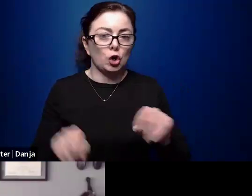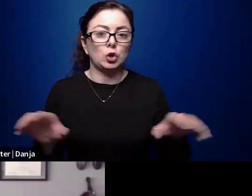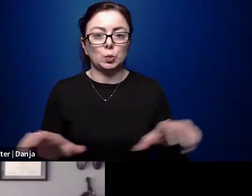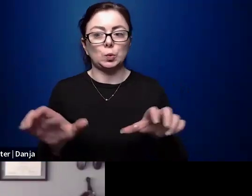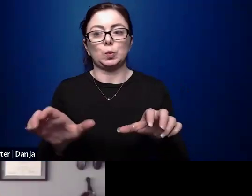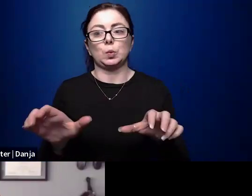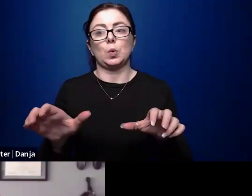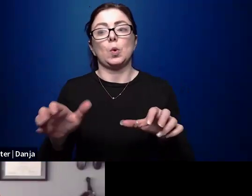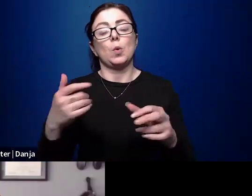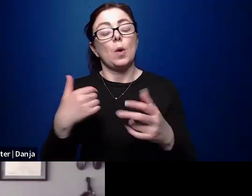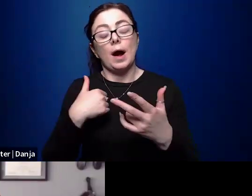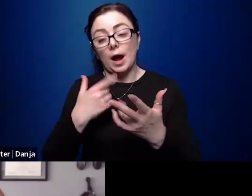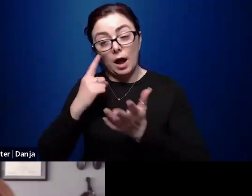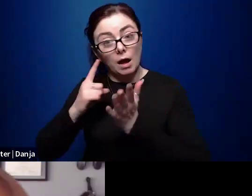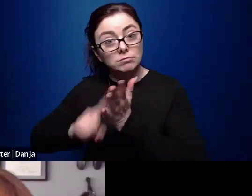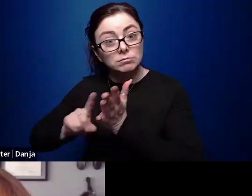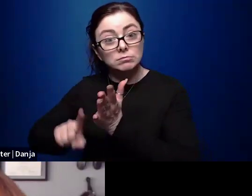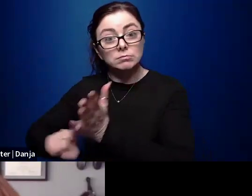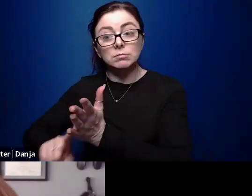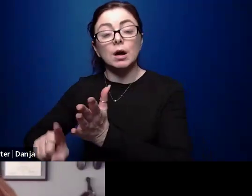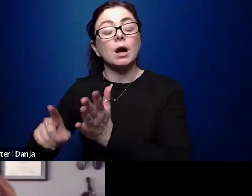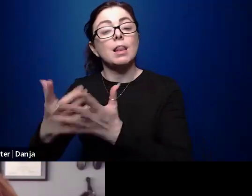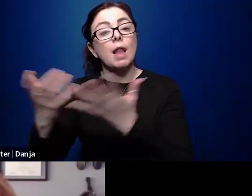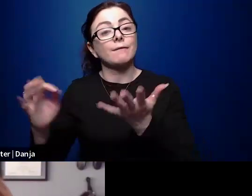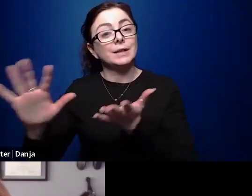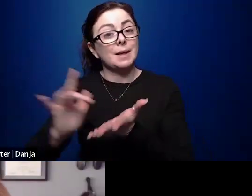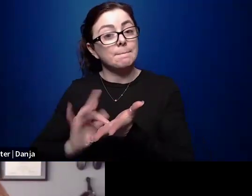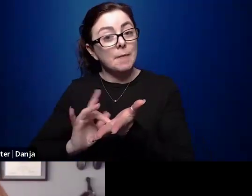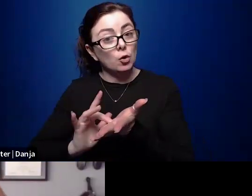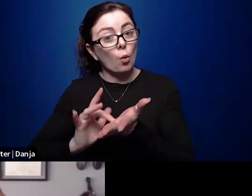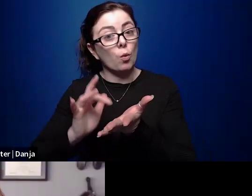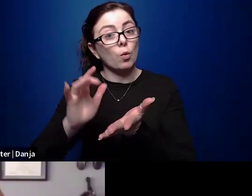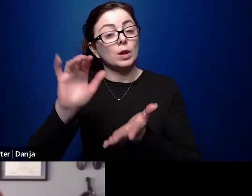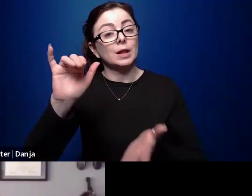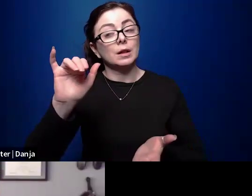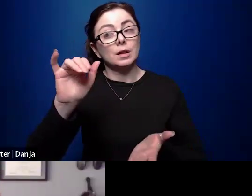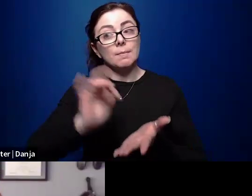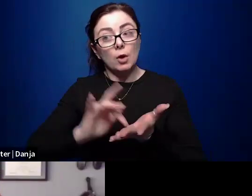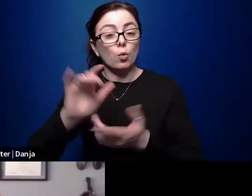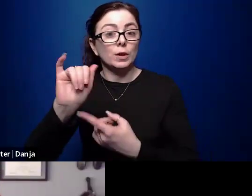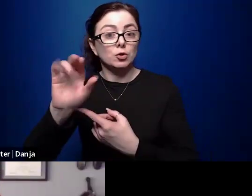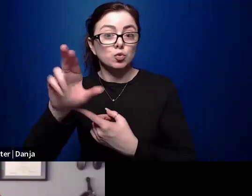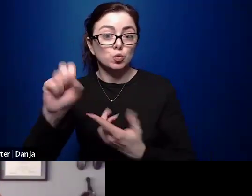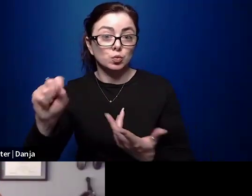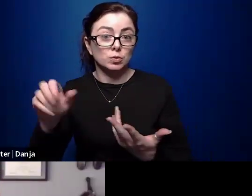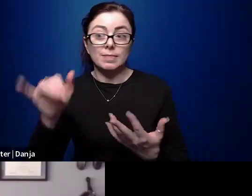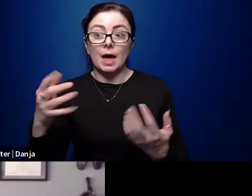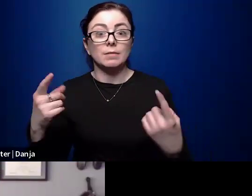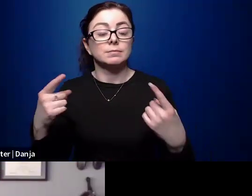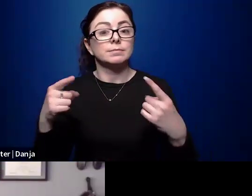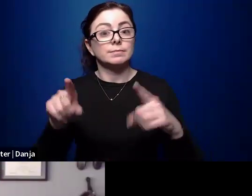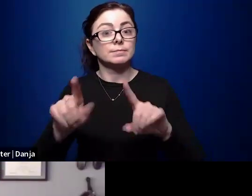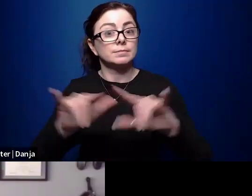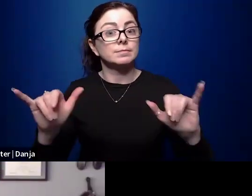time researching to understand a lot of his medical issues, which were like comorbid issues of autism. And we found that he actually